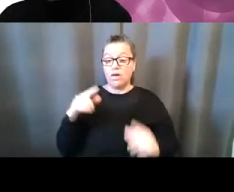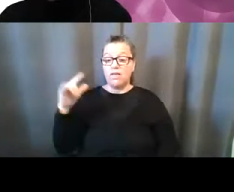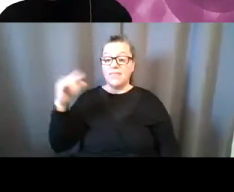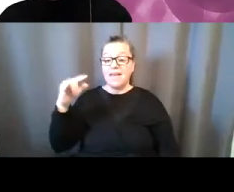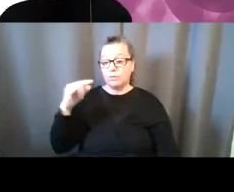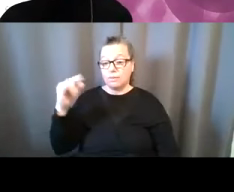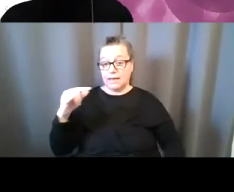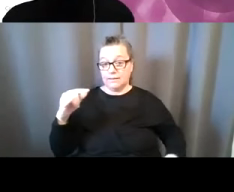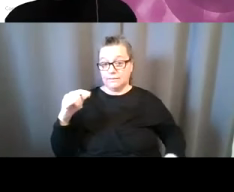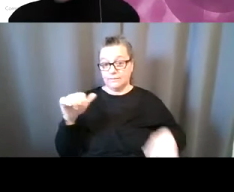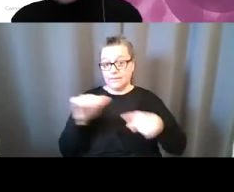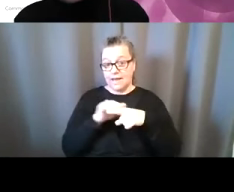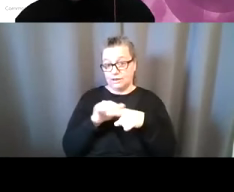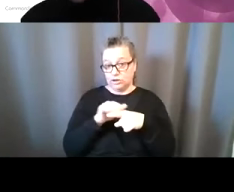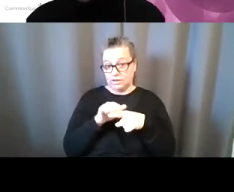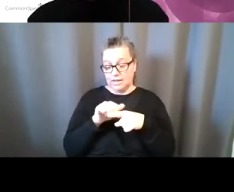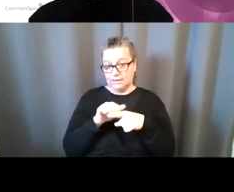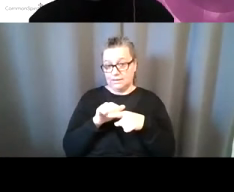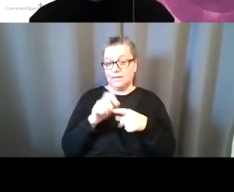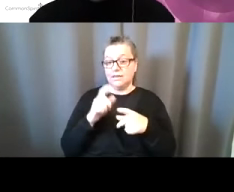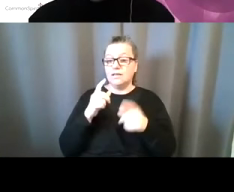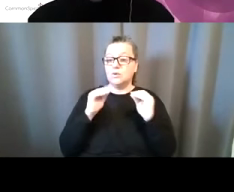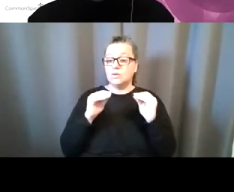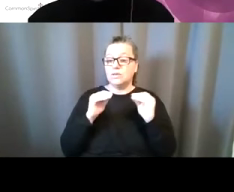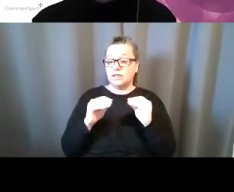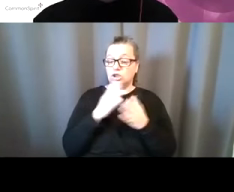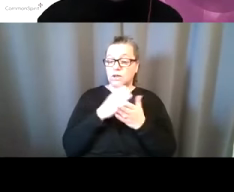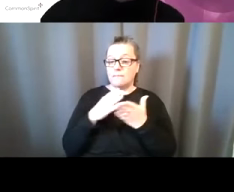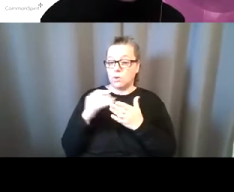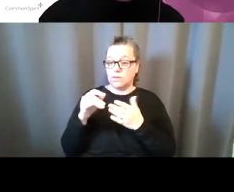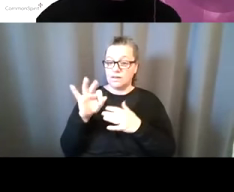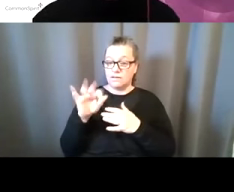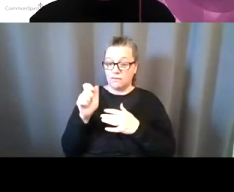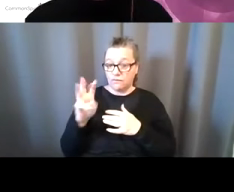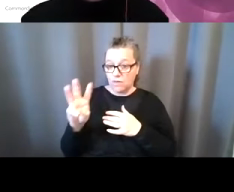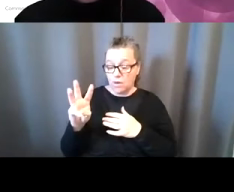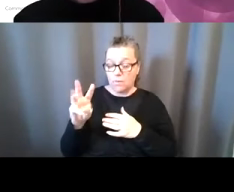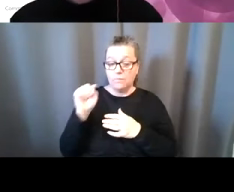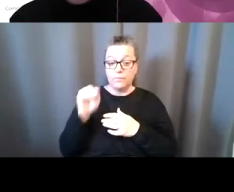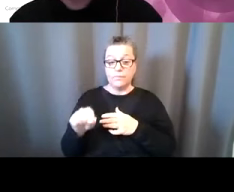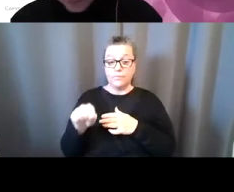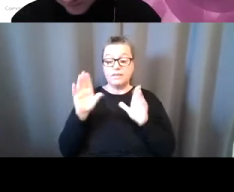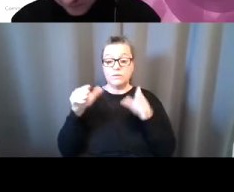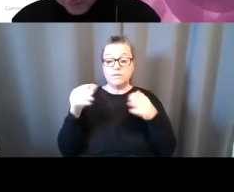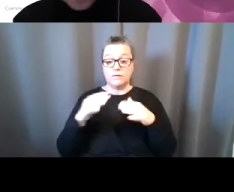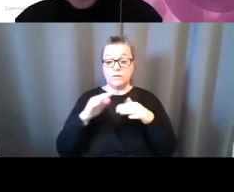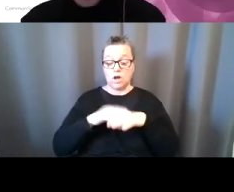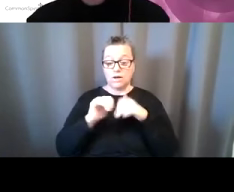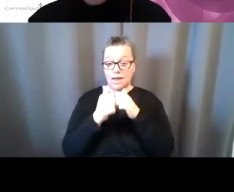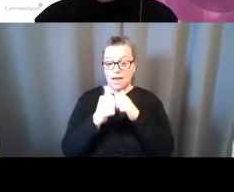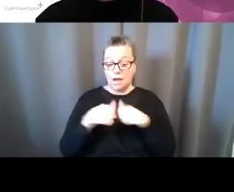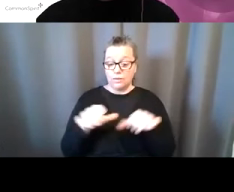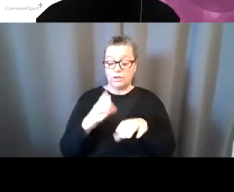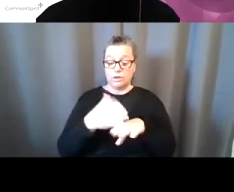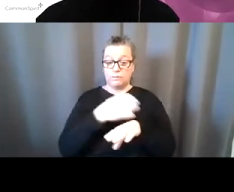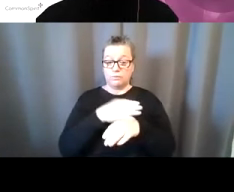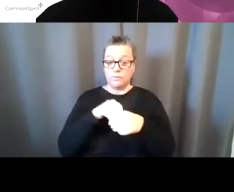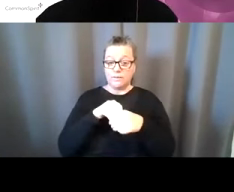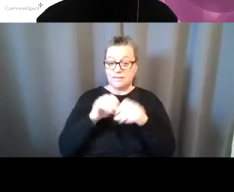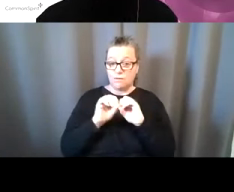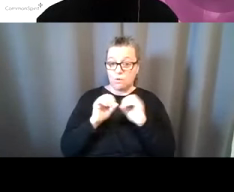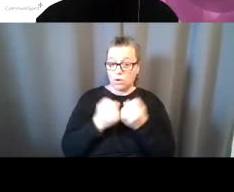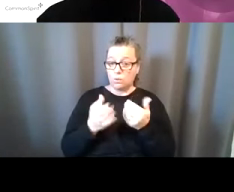traditionally used to teach components of flow on day one. And because the event was focused on how we do improvements in the organization, we were